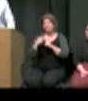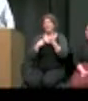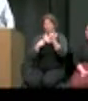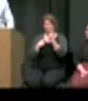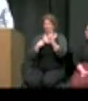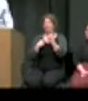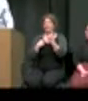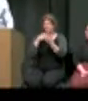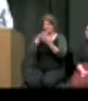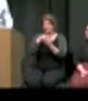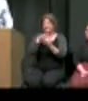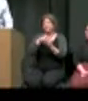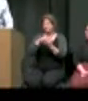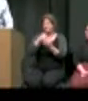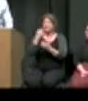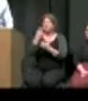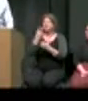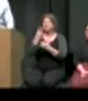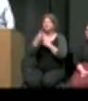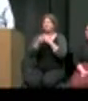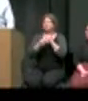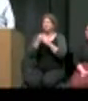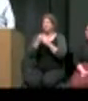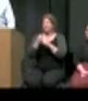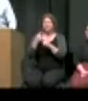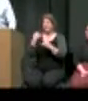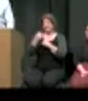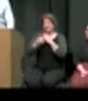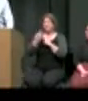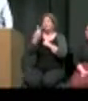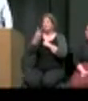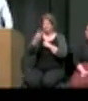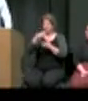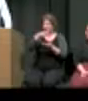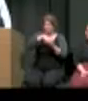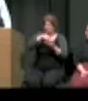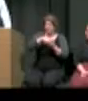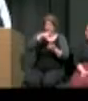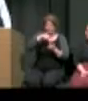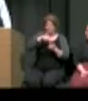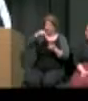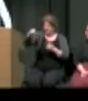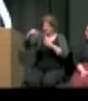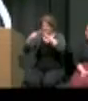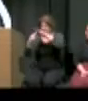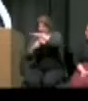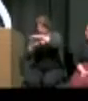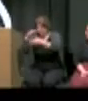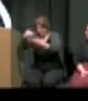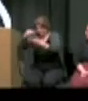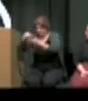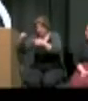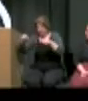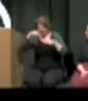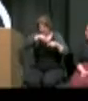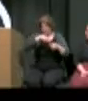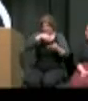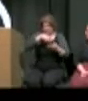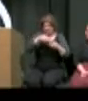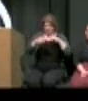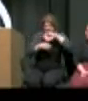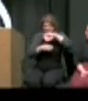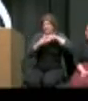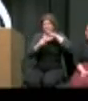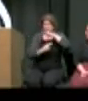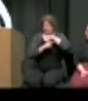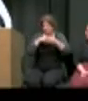them dredging. This year, two of them are dredging. One's upstream of the bridge and one's downstream of the bridge.